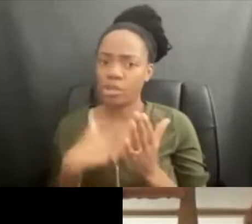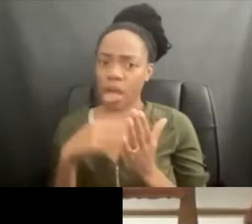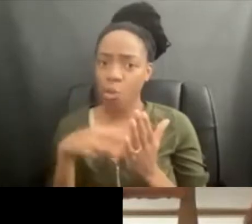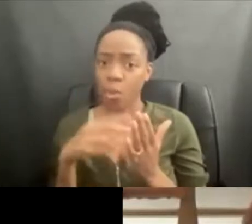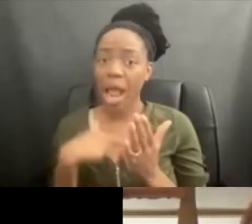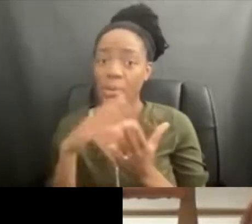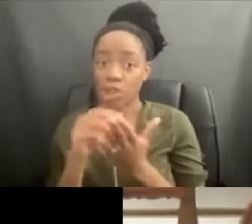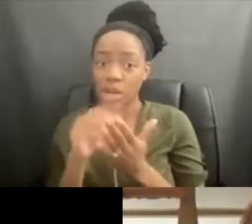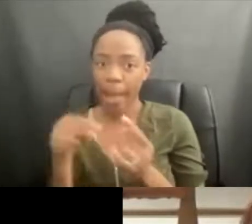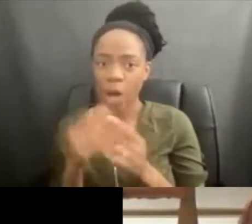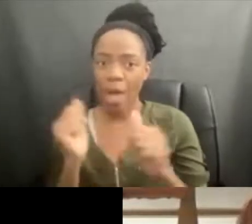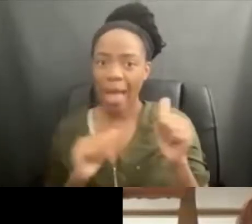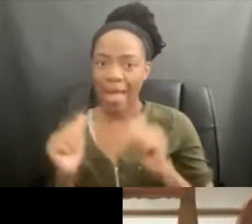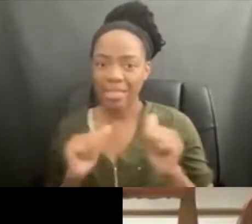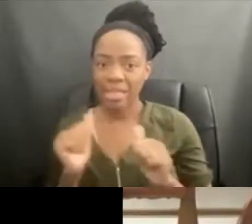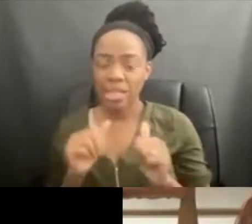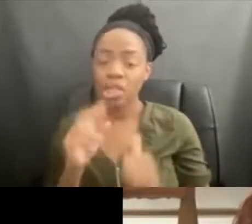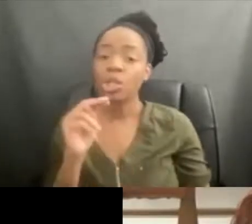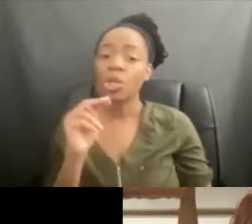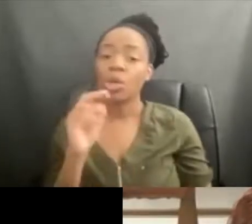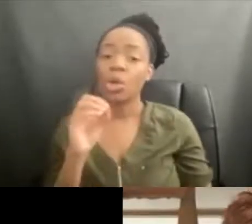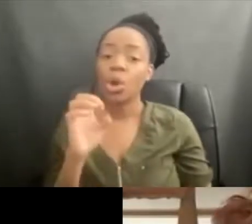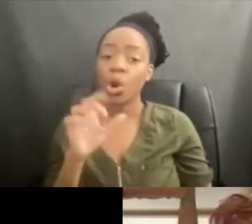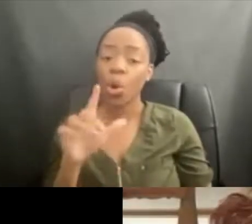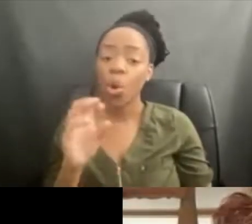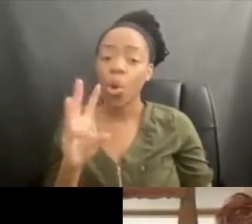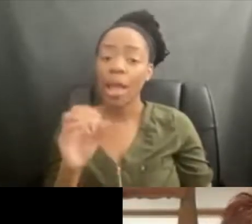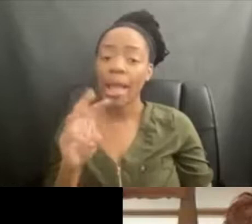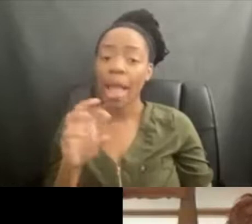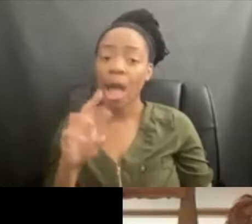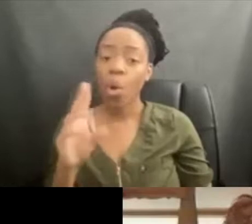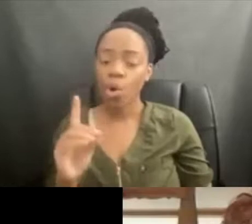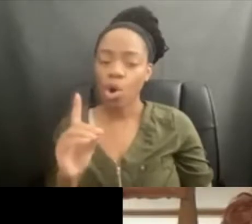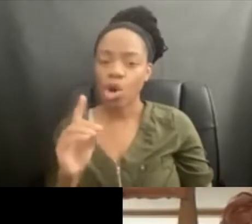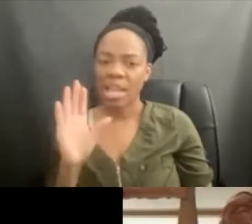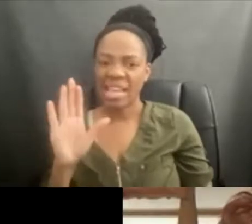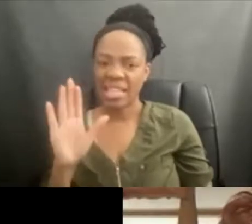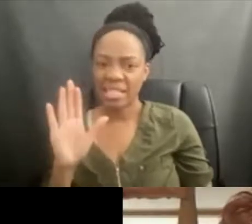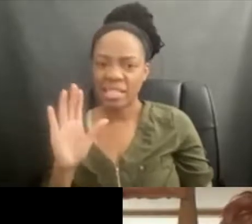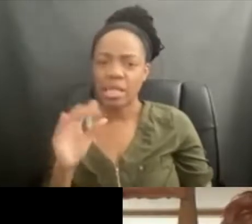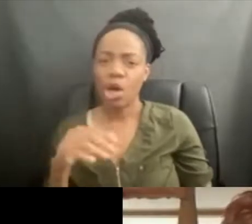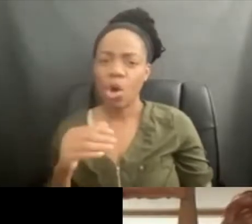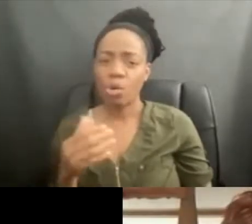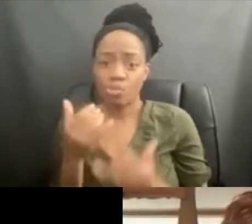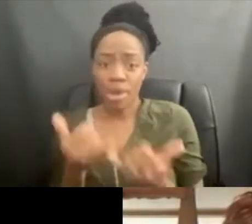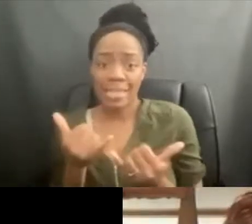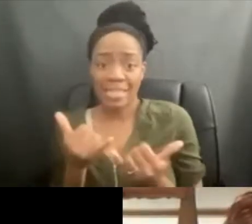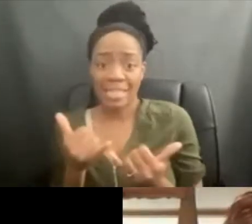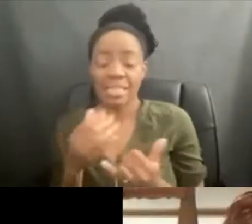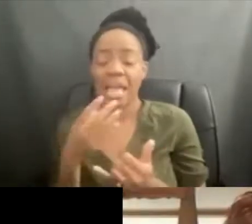actress was Noel Coward's Present Indicative, and that was his autobiography.